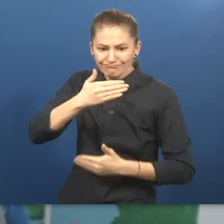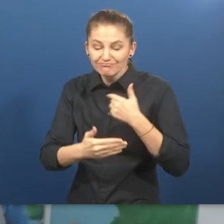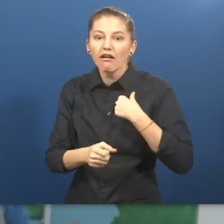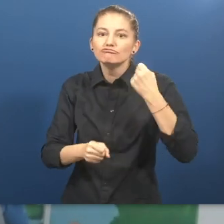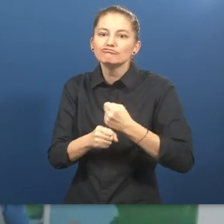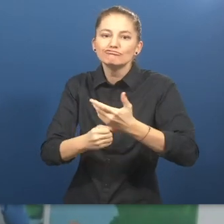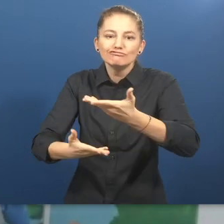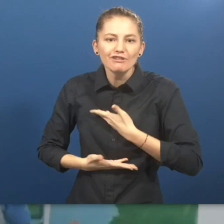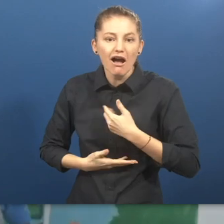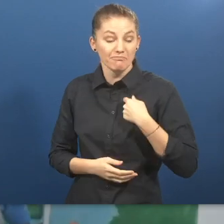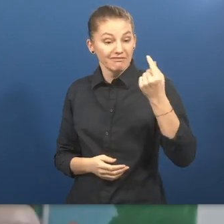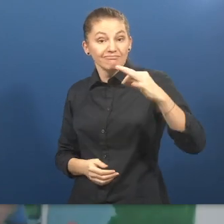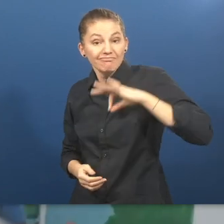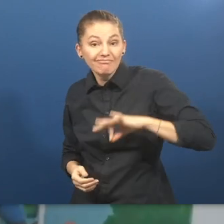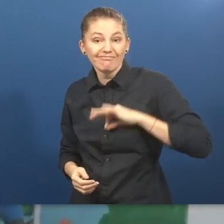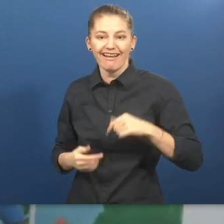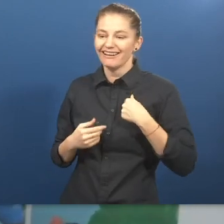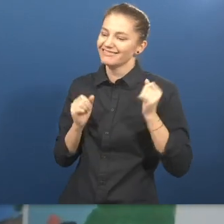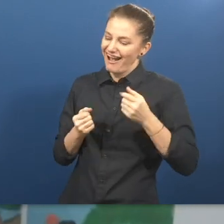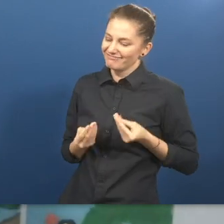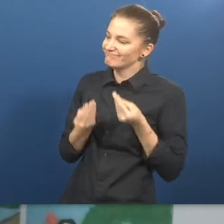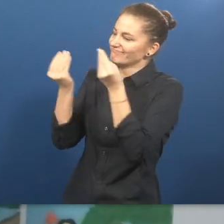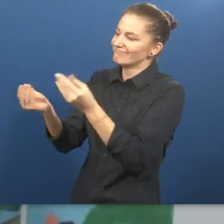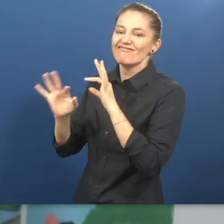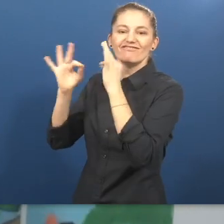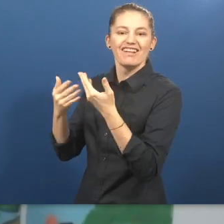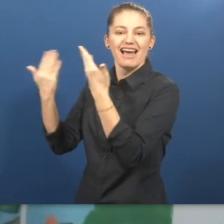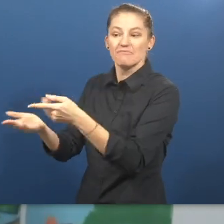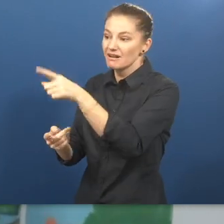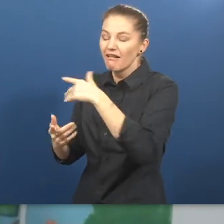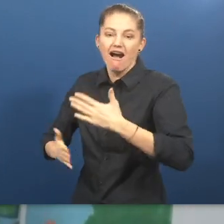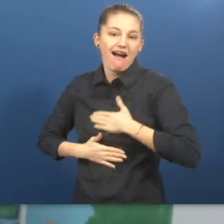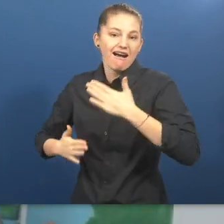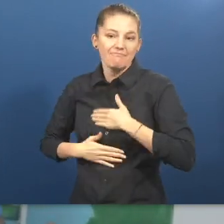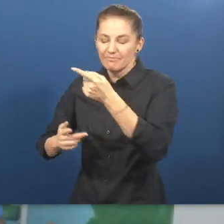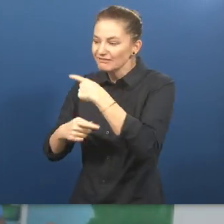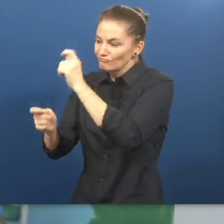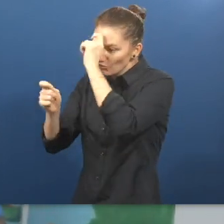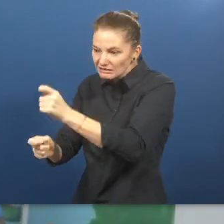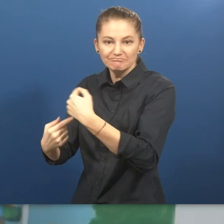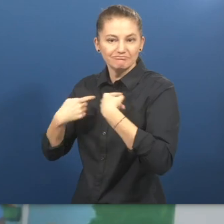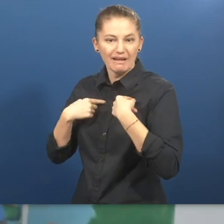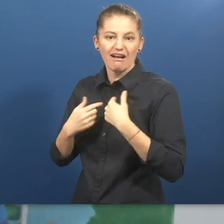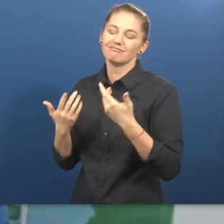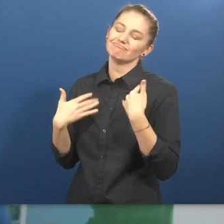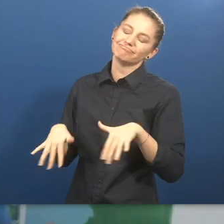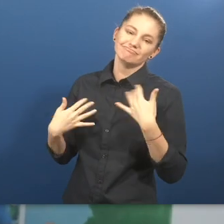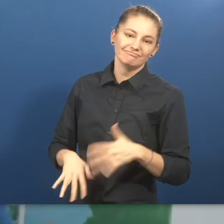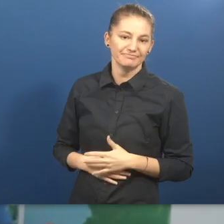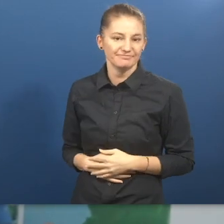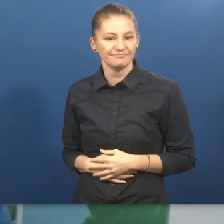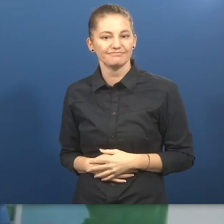salary. Now I give money to my family. Now everyone is happy and they now respect me. They care for